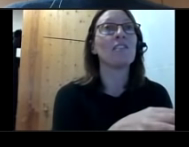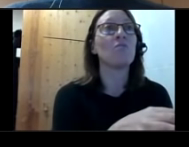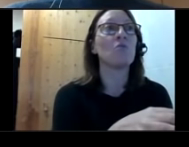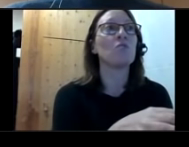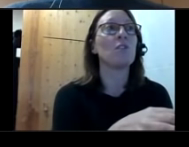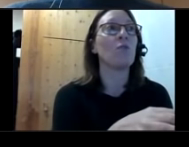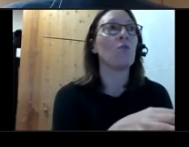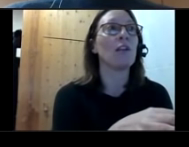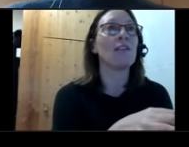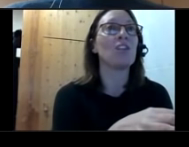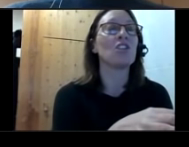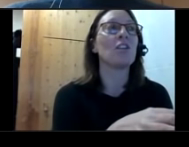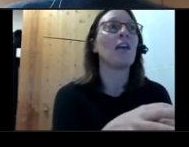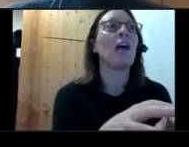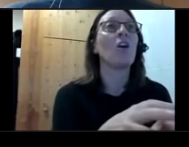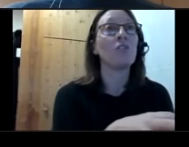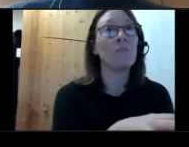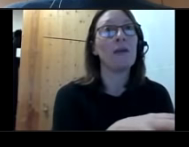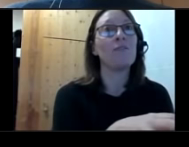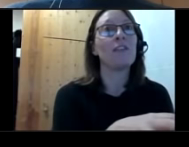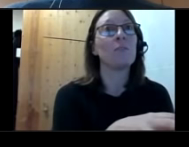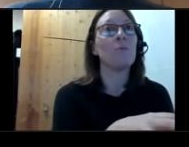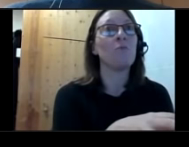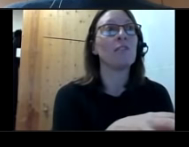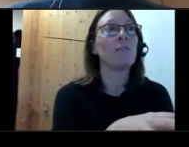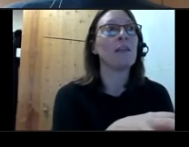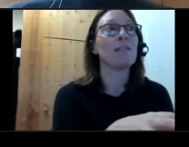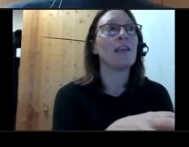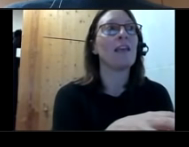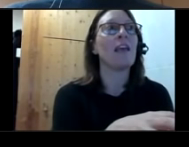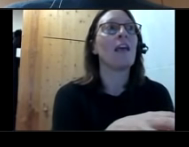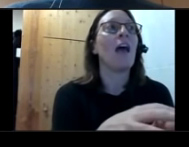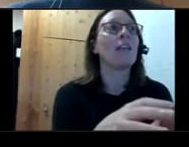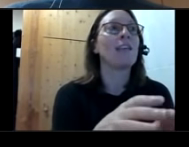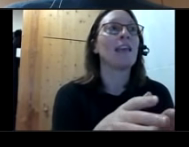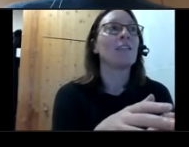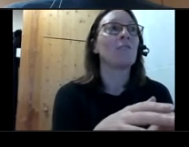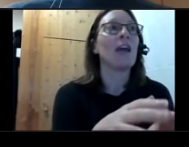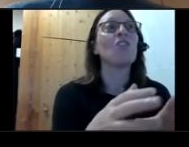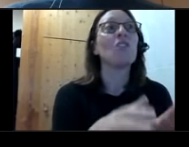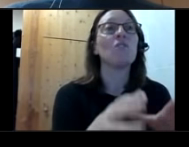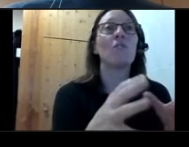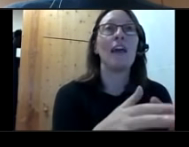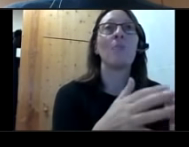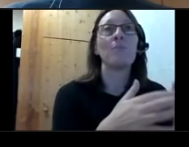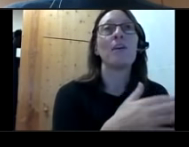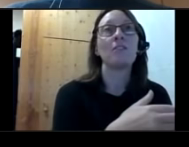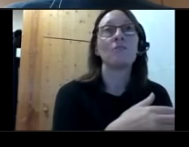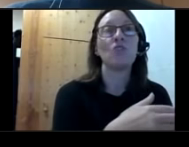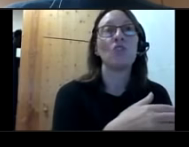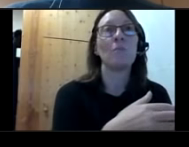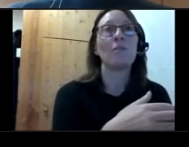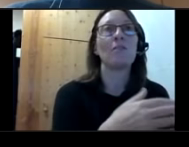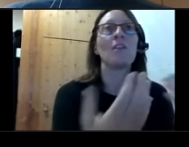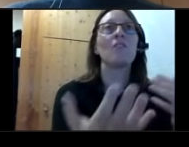the size and resources of your organisation, costs and benefits to people with disability, and taking into account the use of the app, website